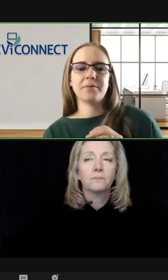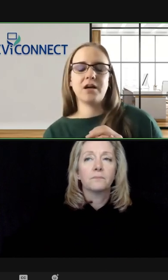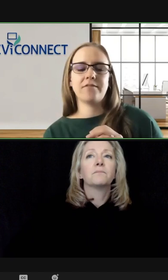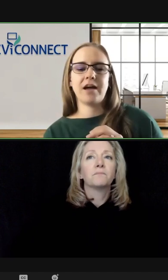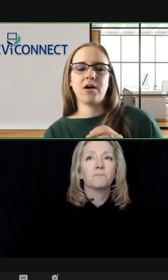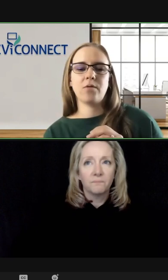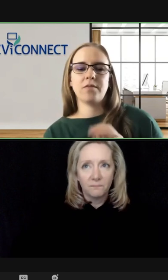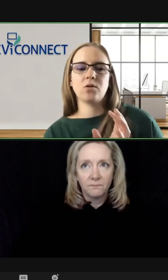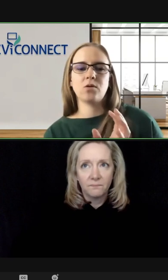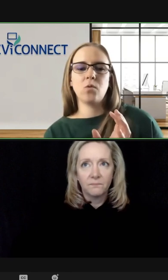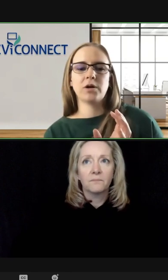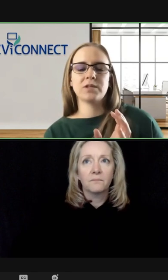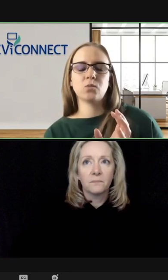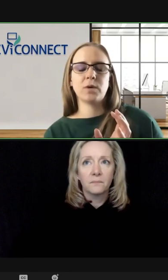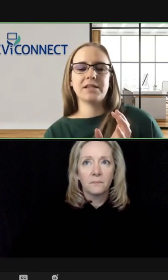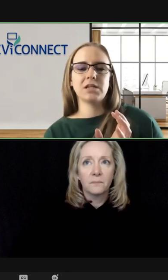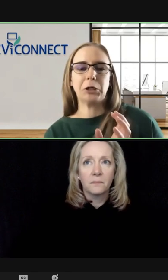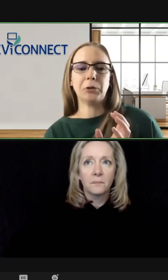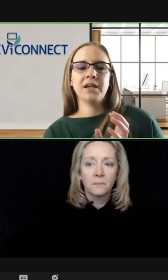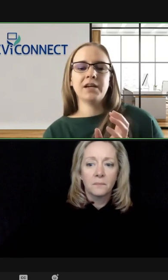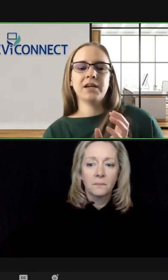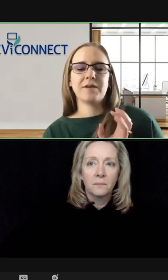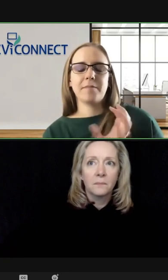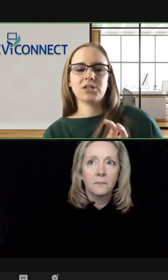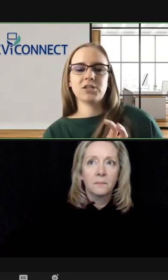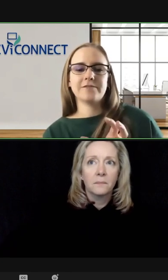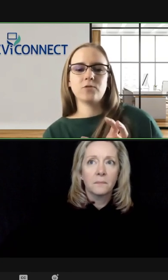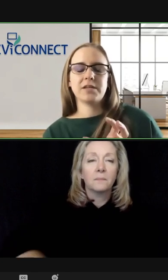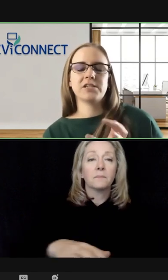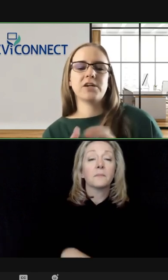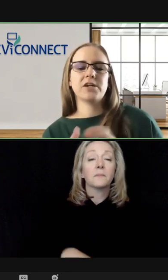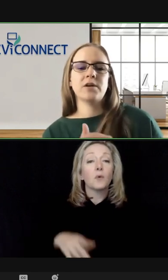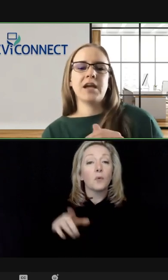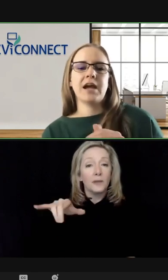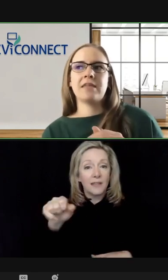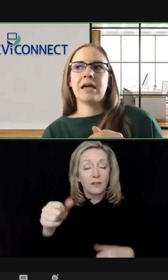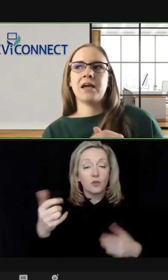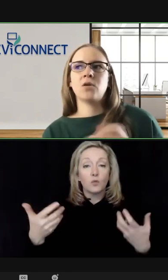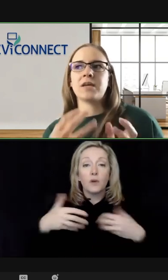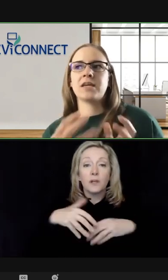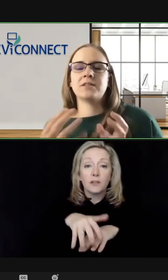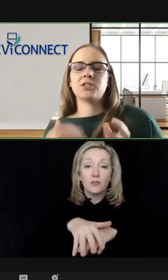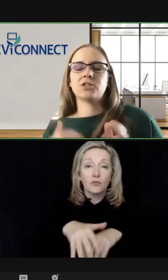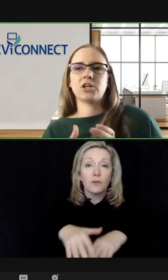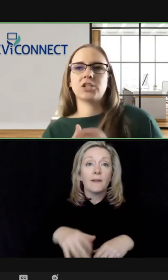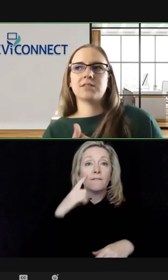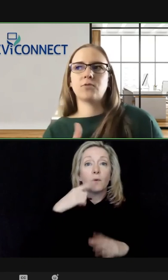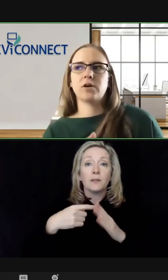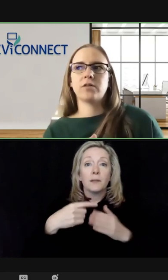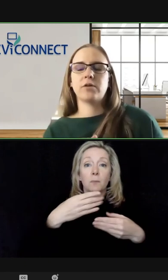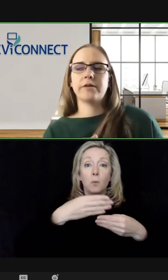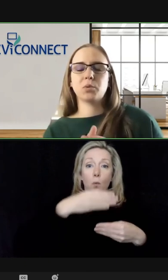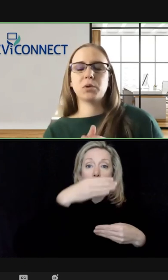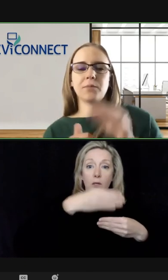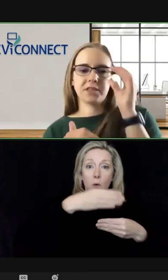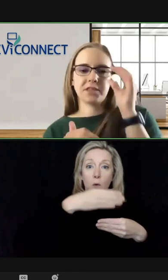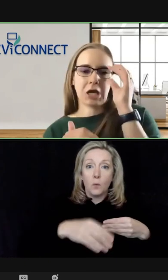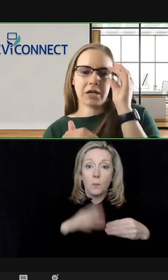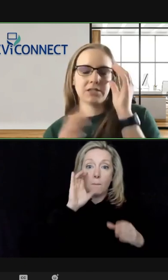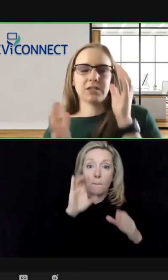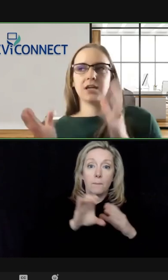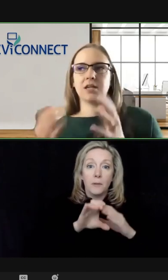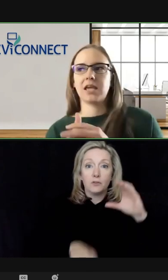an example of how the goal word was window. And so we have a picture of a window, and then we give instructions for whoever's